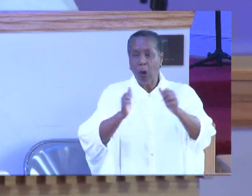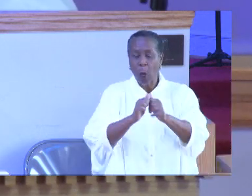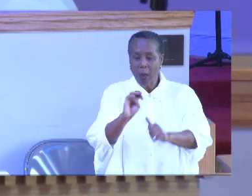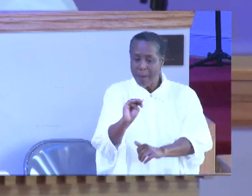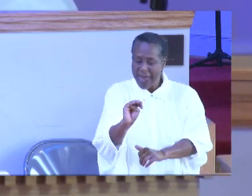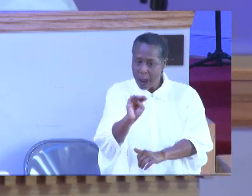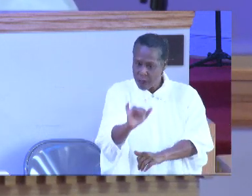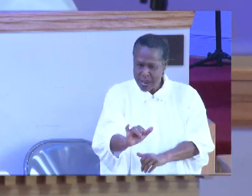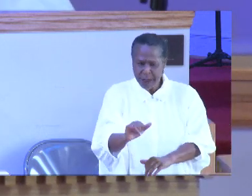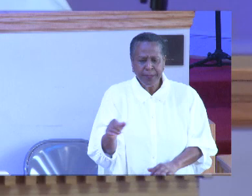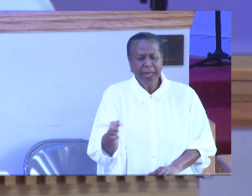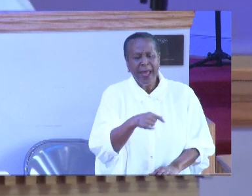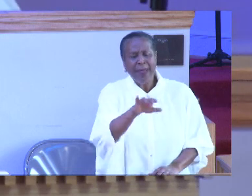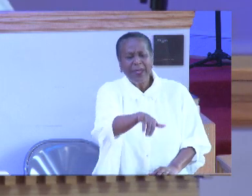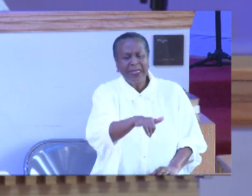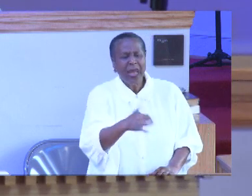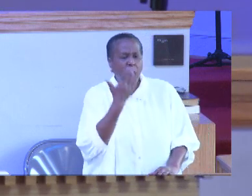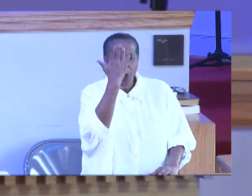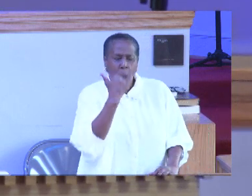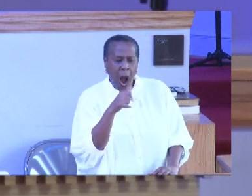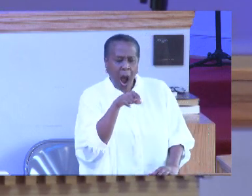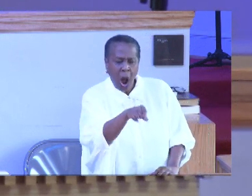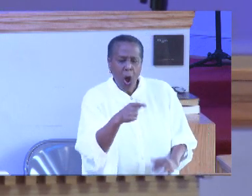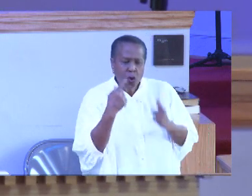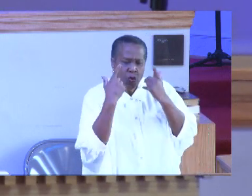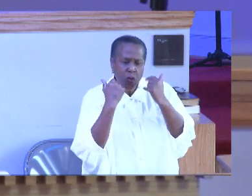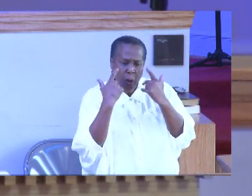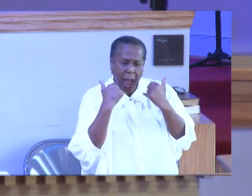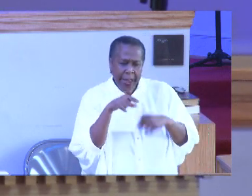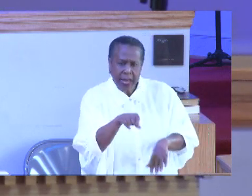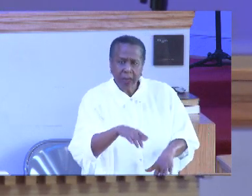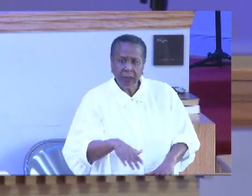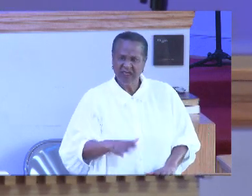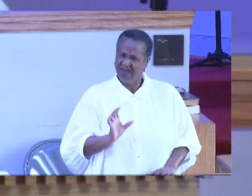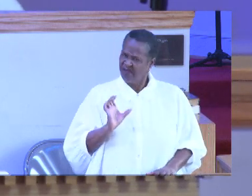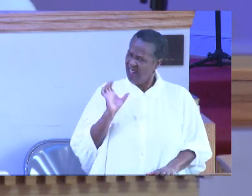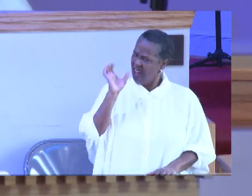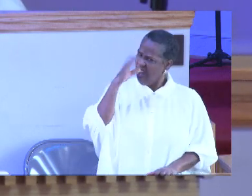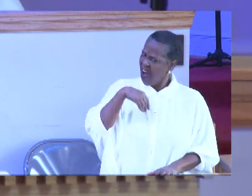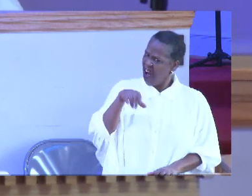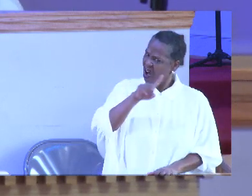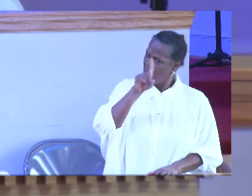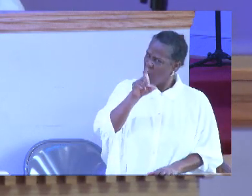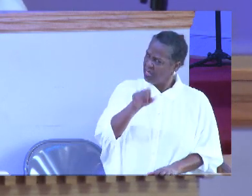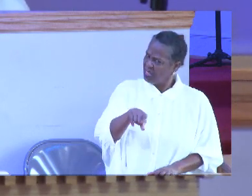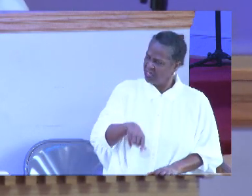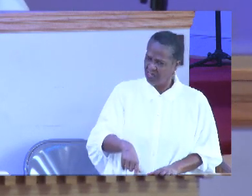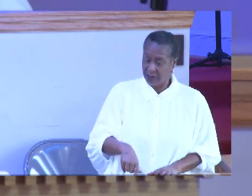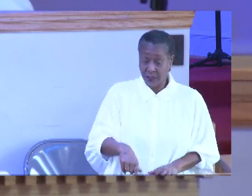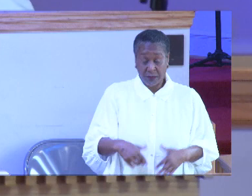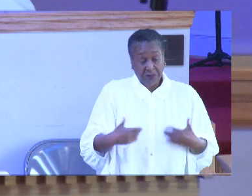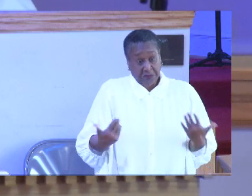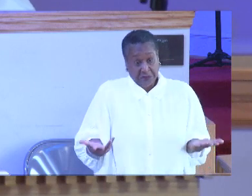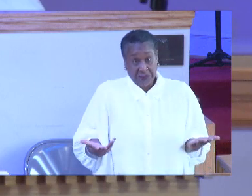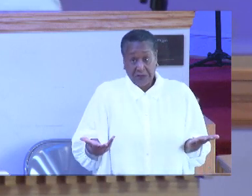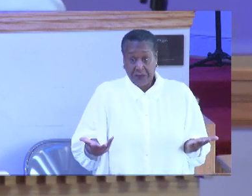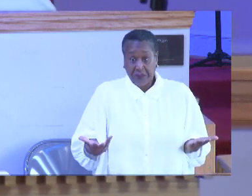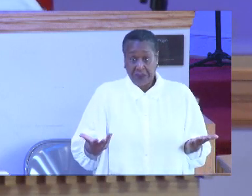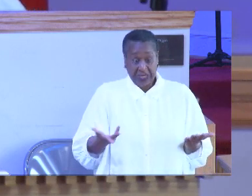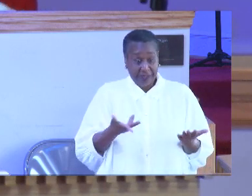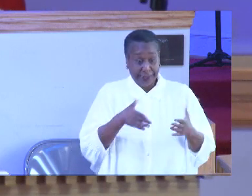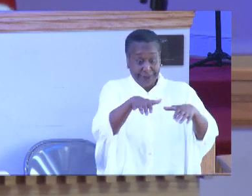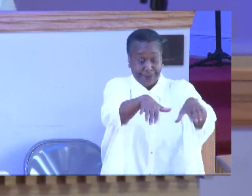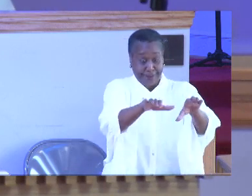Why are you weeping? What an odd question. It is, after all, a